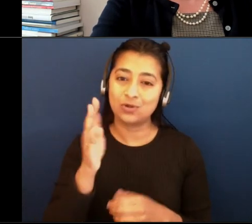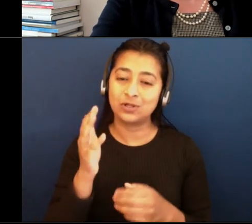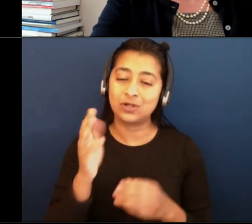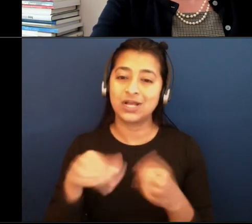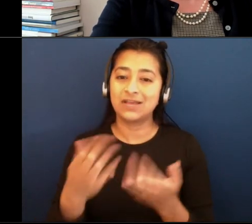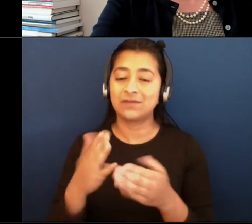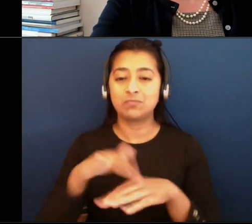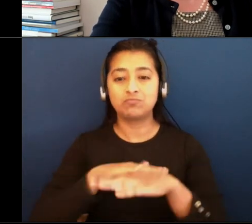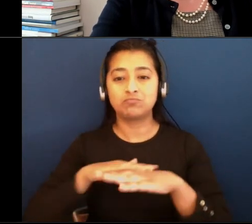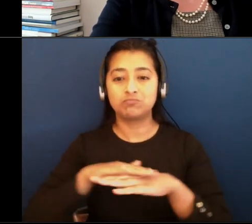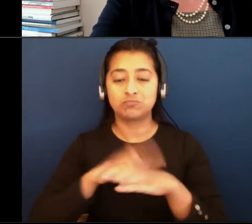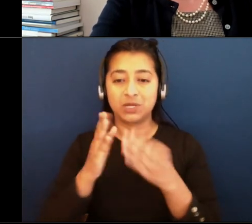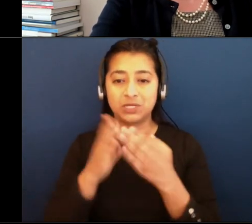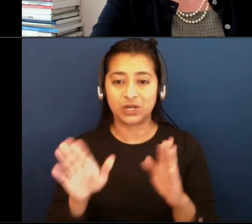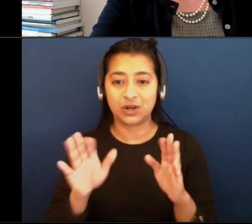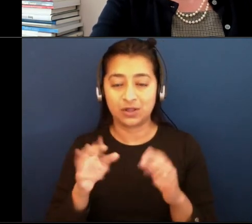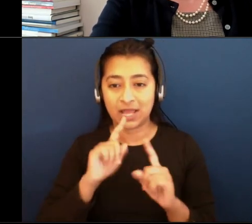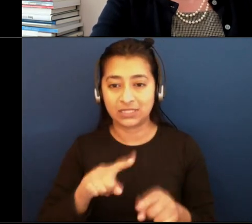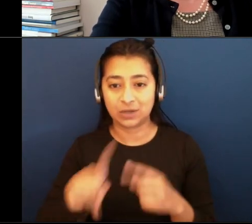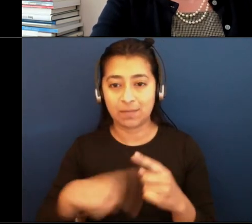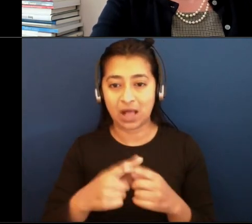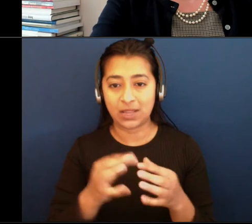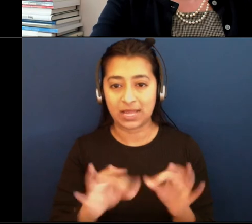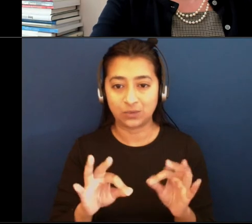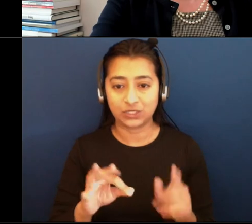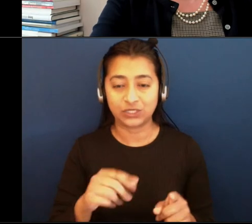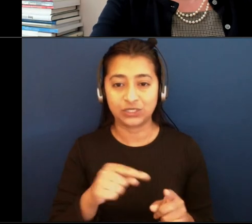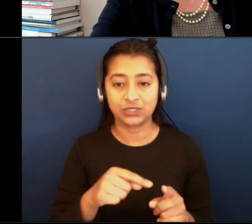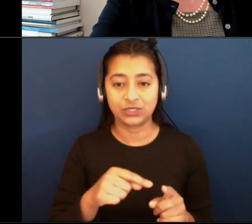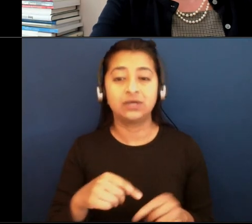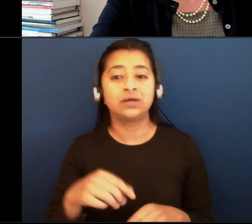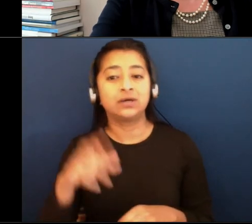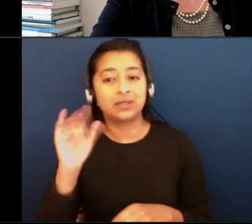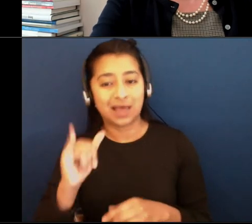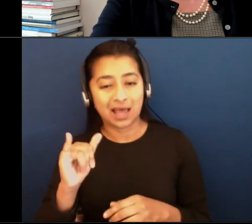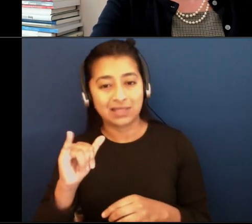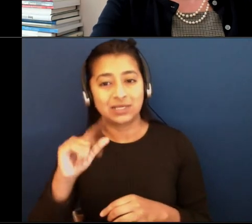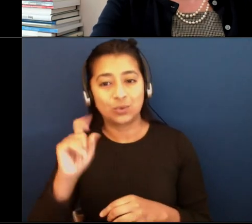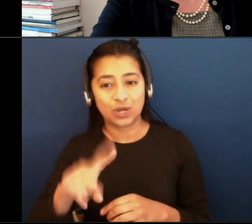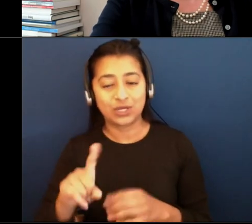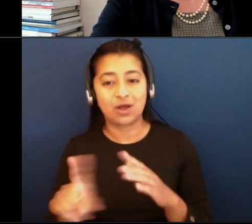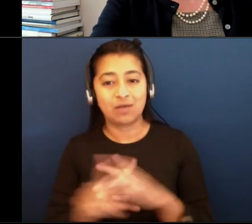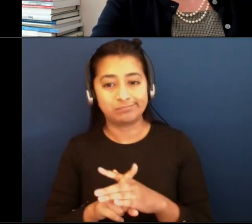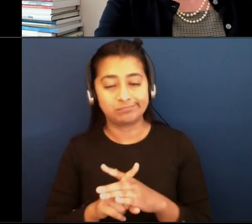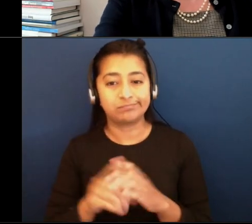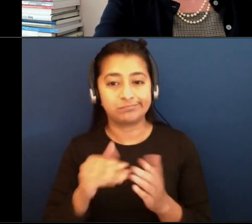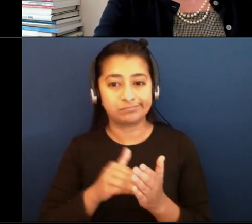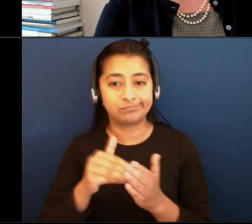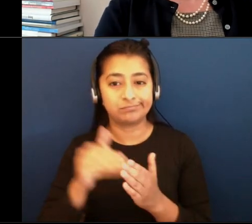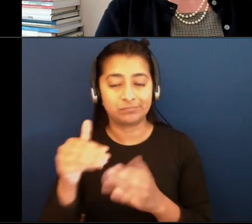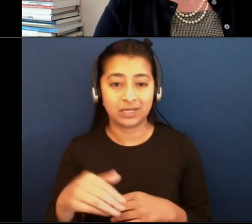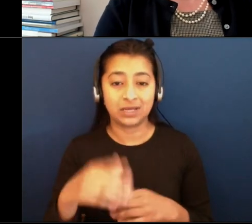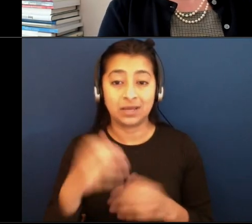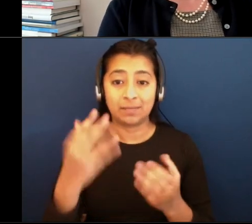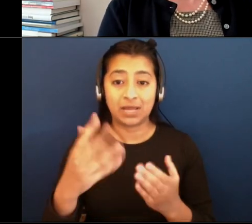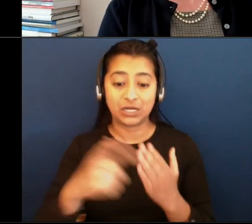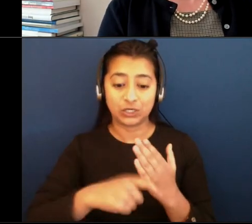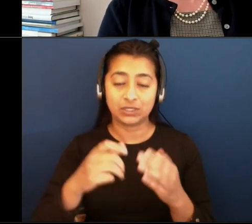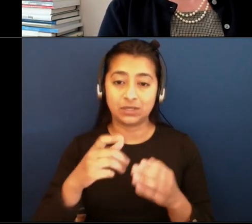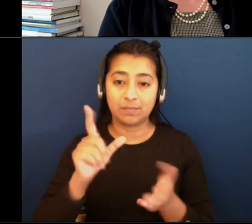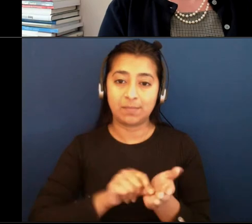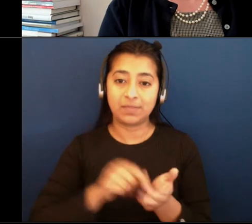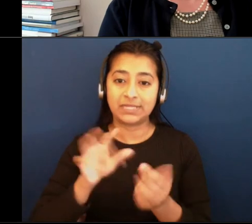about language. It's a question we do get from time to time. Many journals publish kind of special issues where